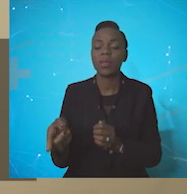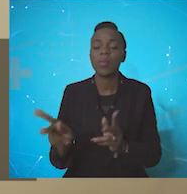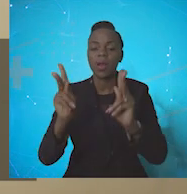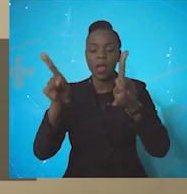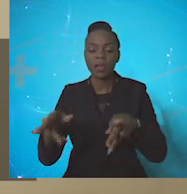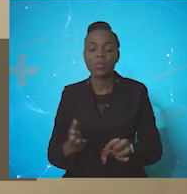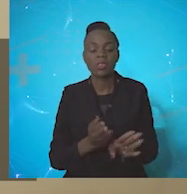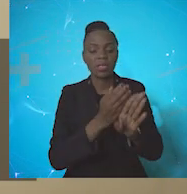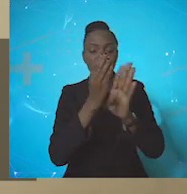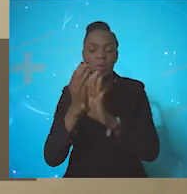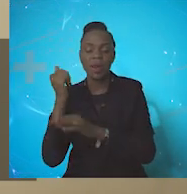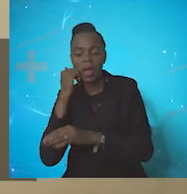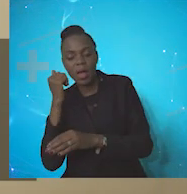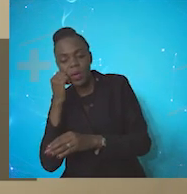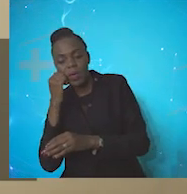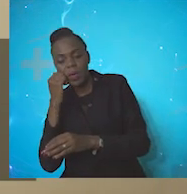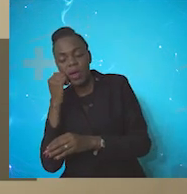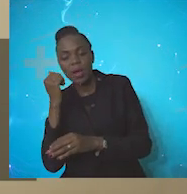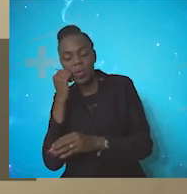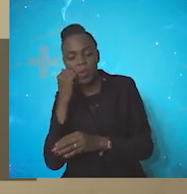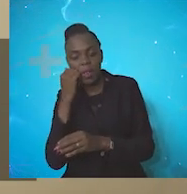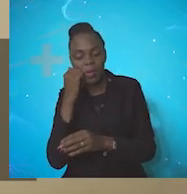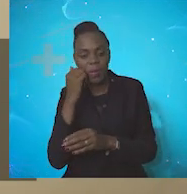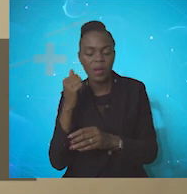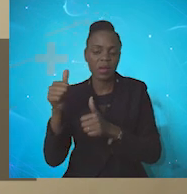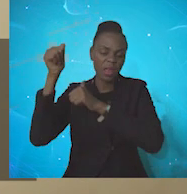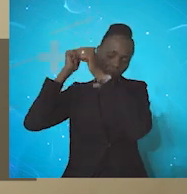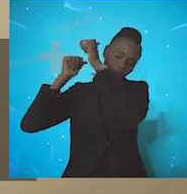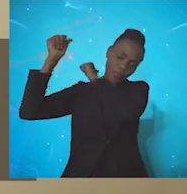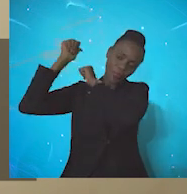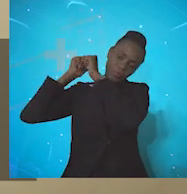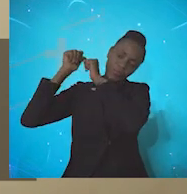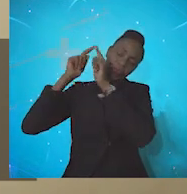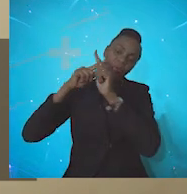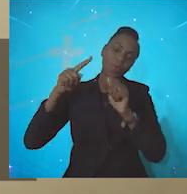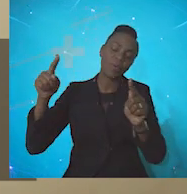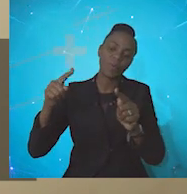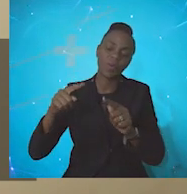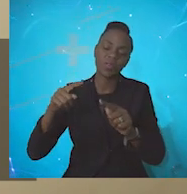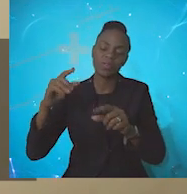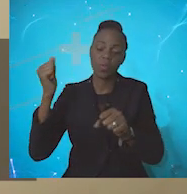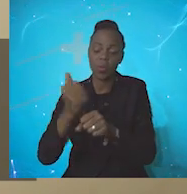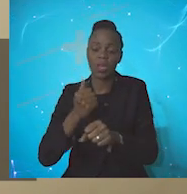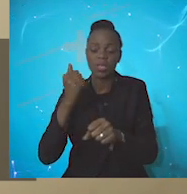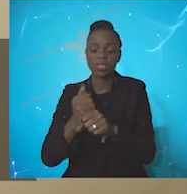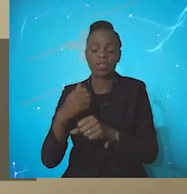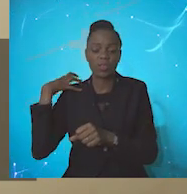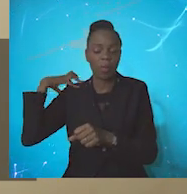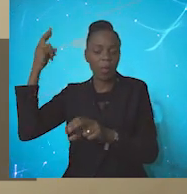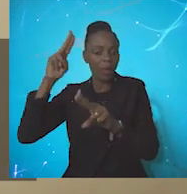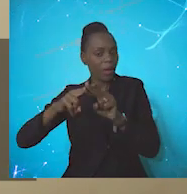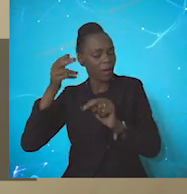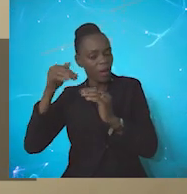anthu osiyana siyana muli anthu anadwala pa meningitis ali mmenemu muli a civil society ali